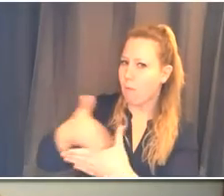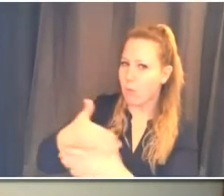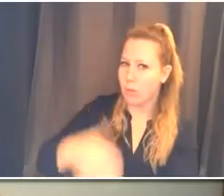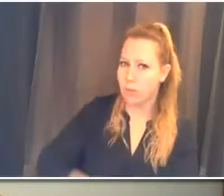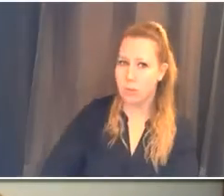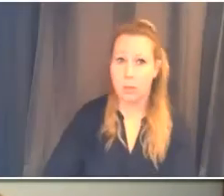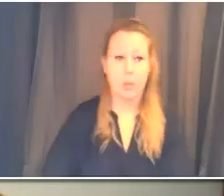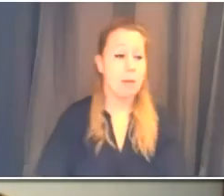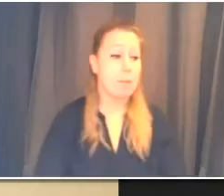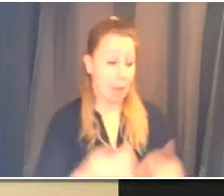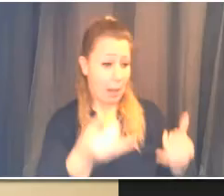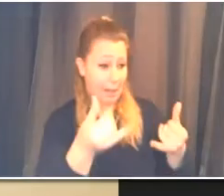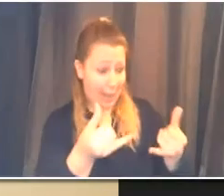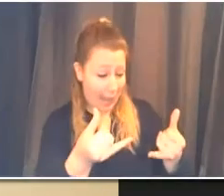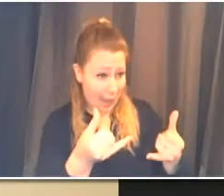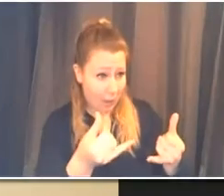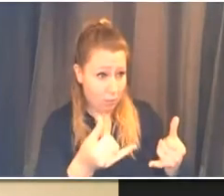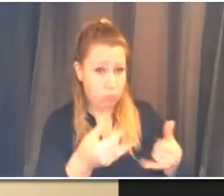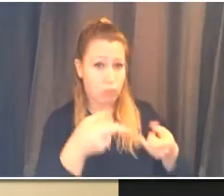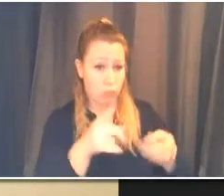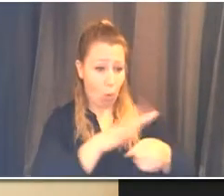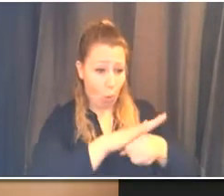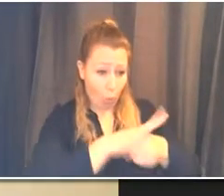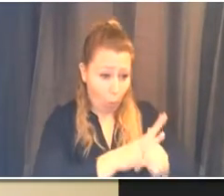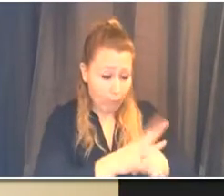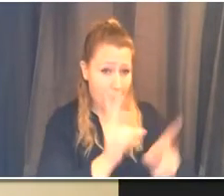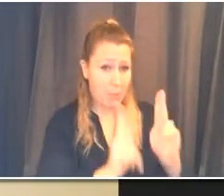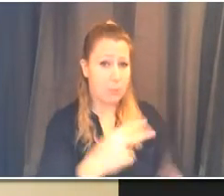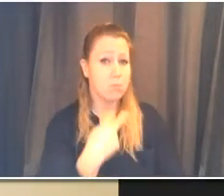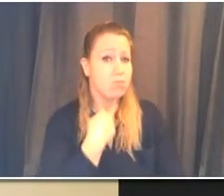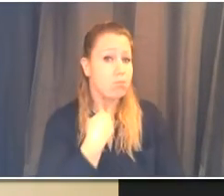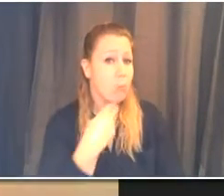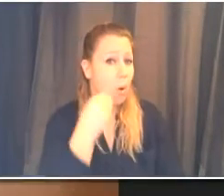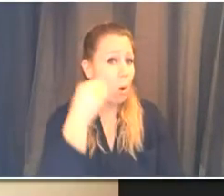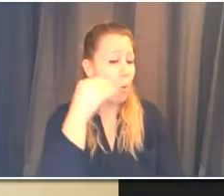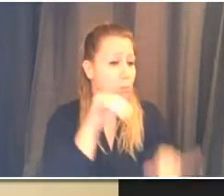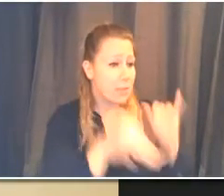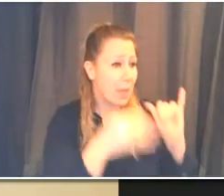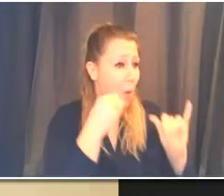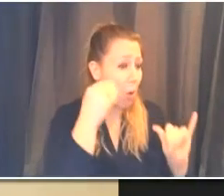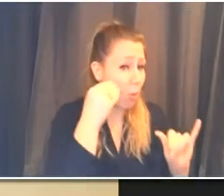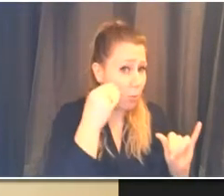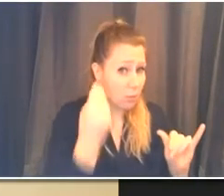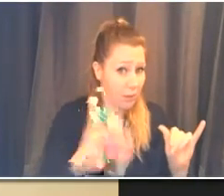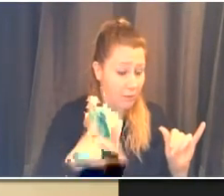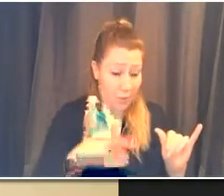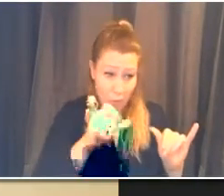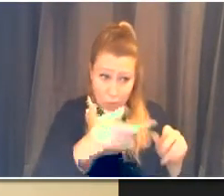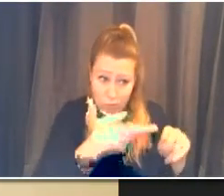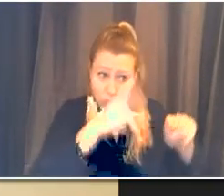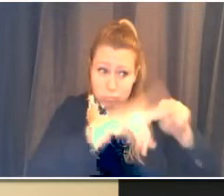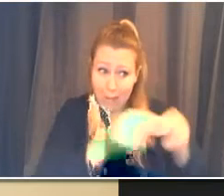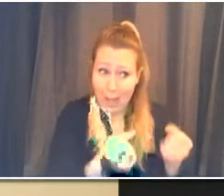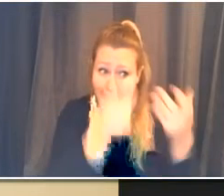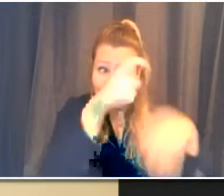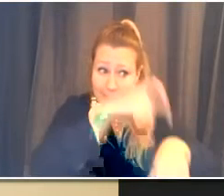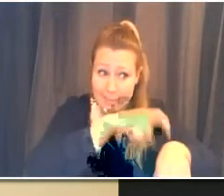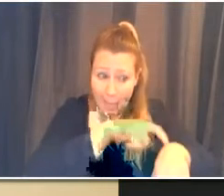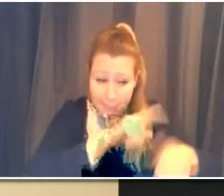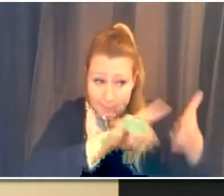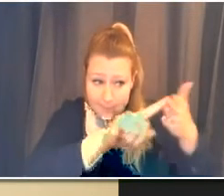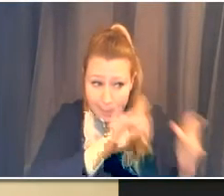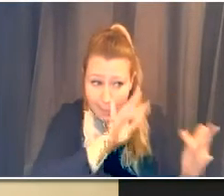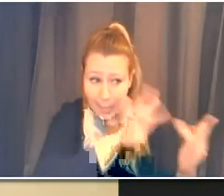um but uh please uh respond to me if you were hold on if you were checking up two to three times